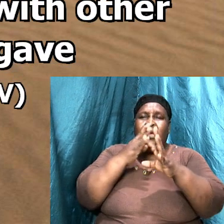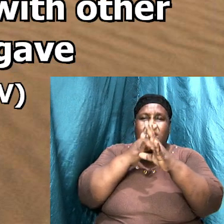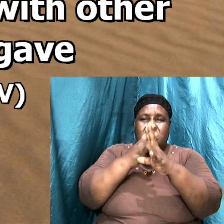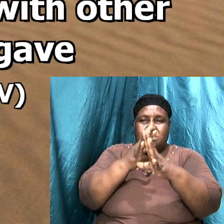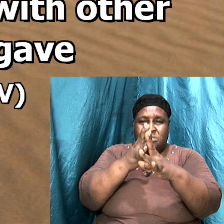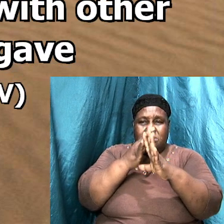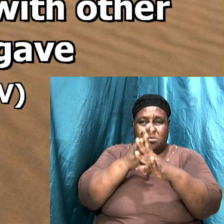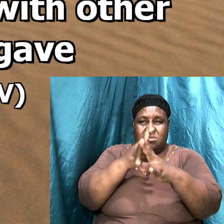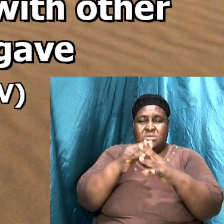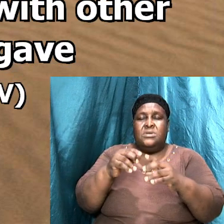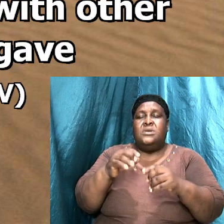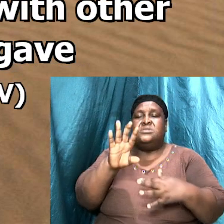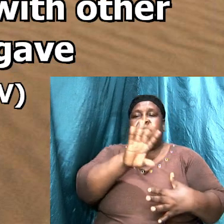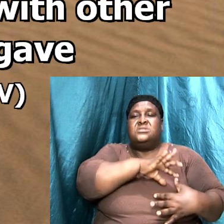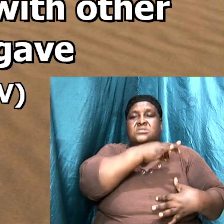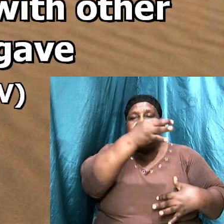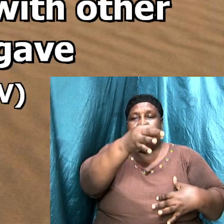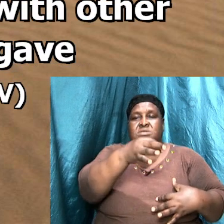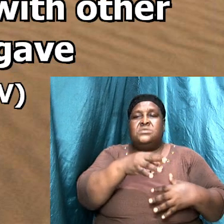utterance